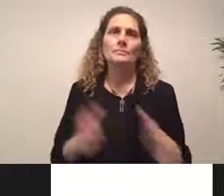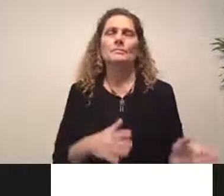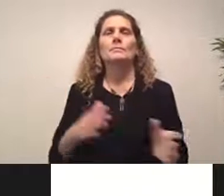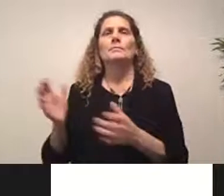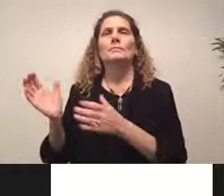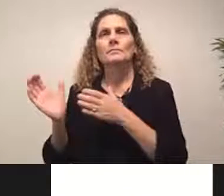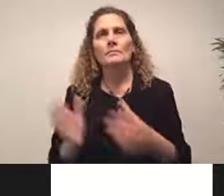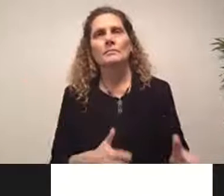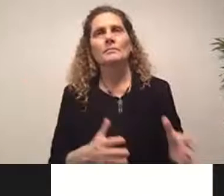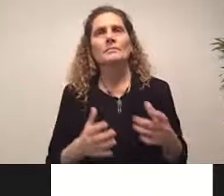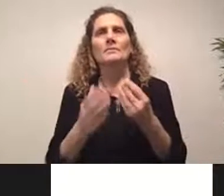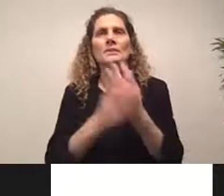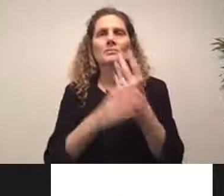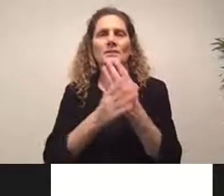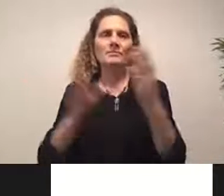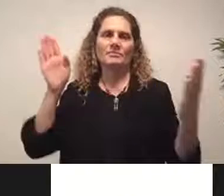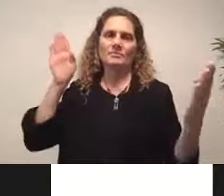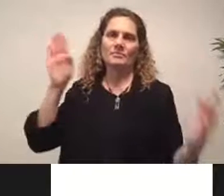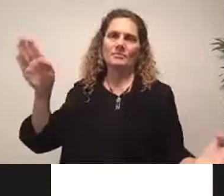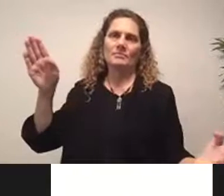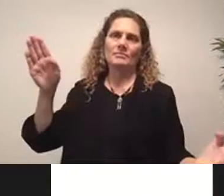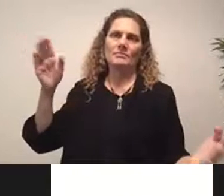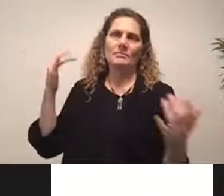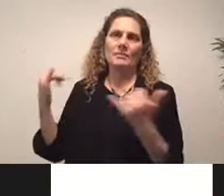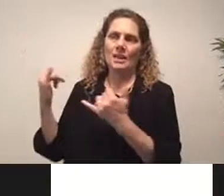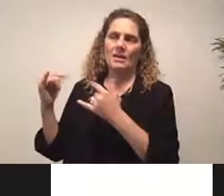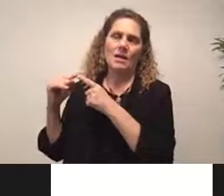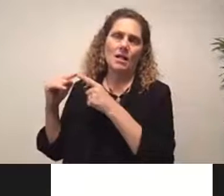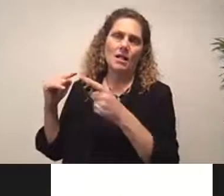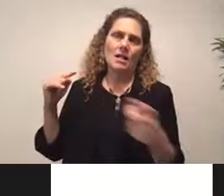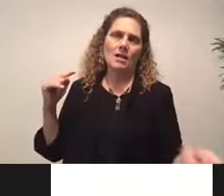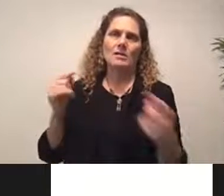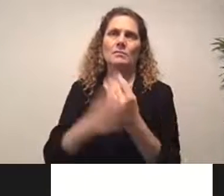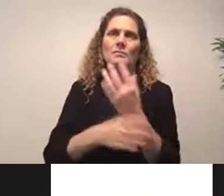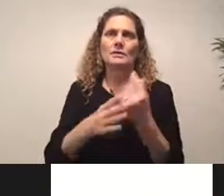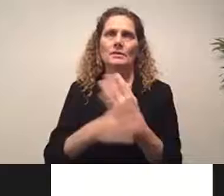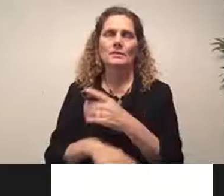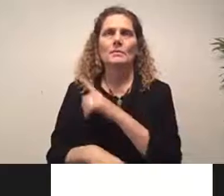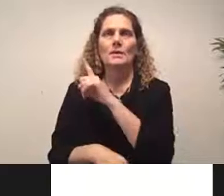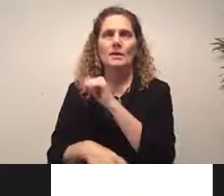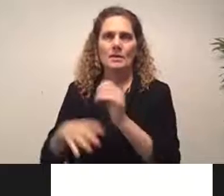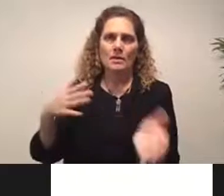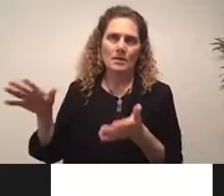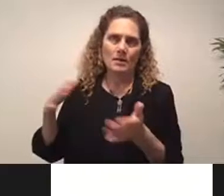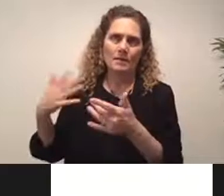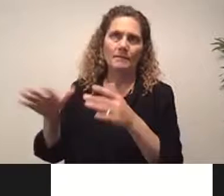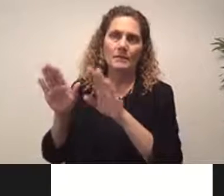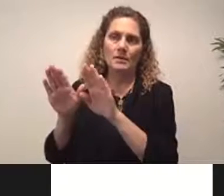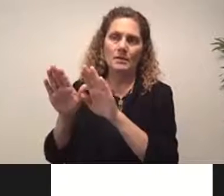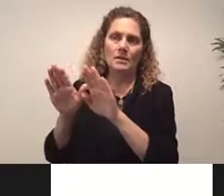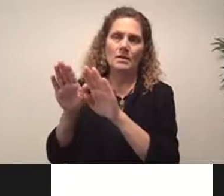overlap in phase 1A and 1B, probably midwinter, and then 1B to 1C overlapping toward the beginning of